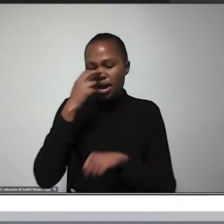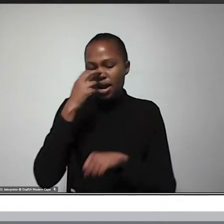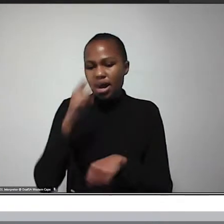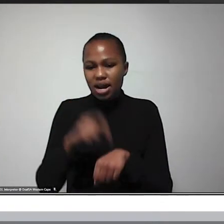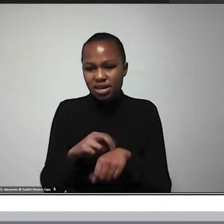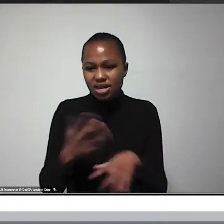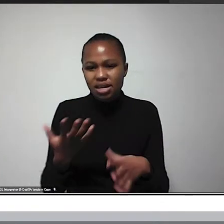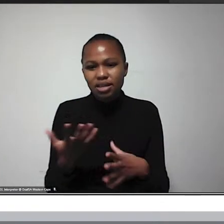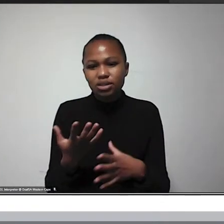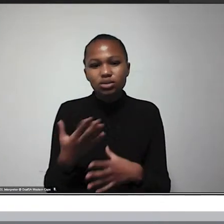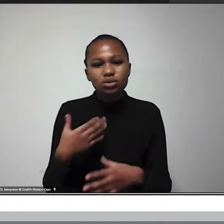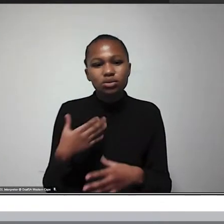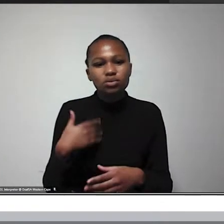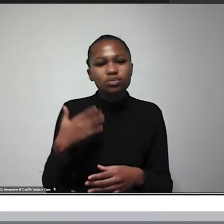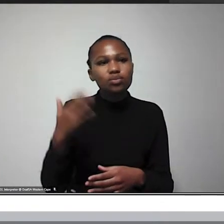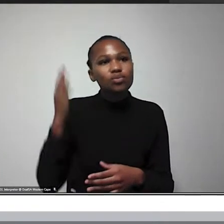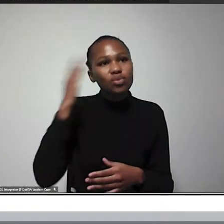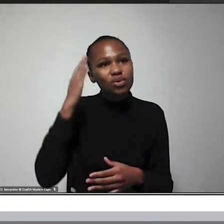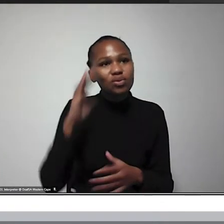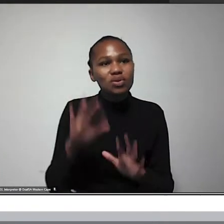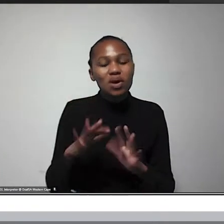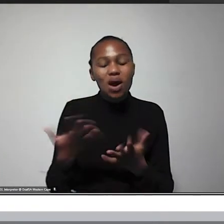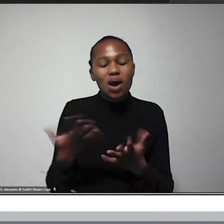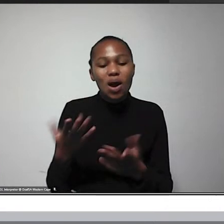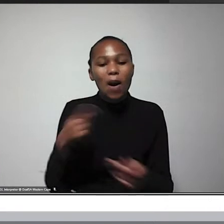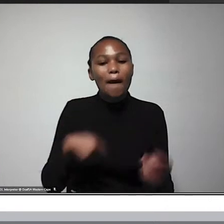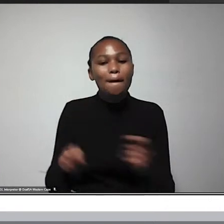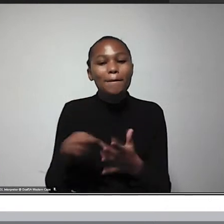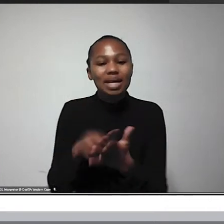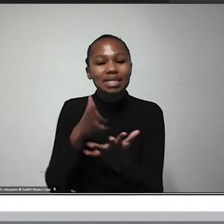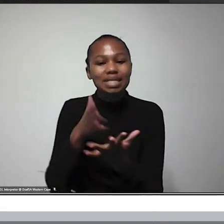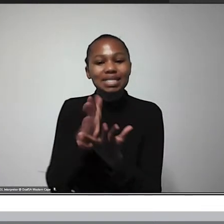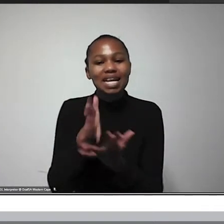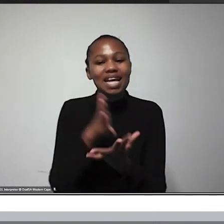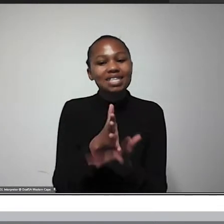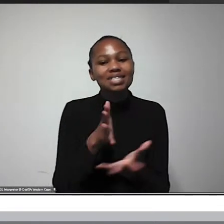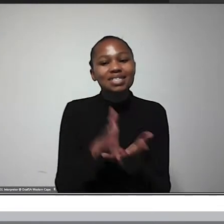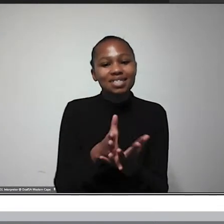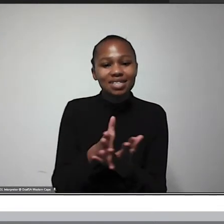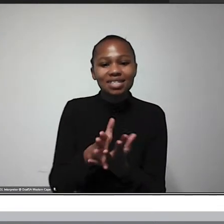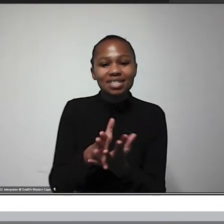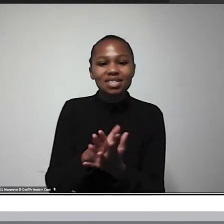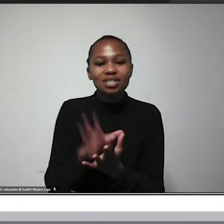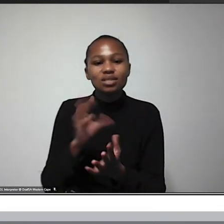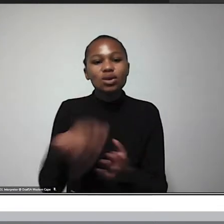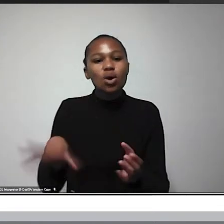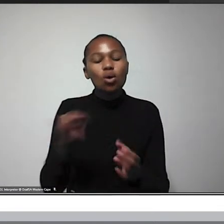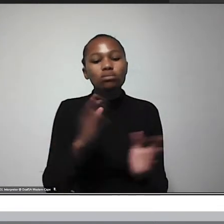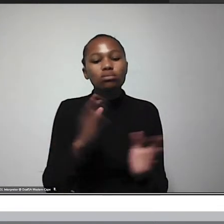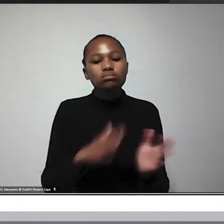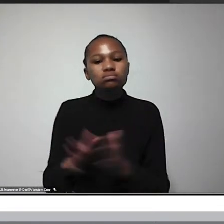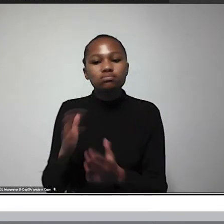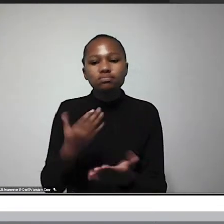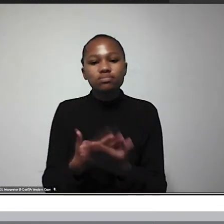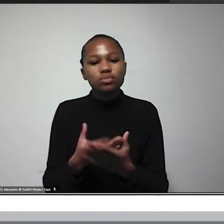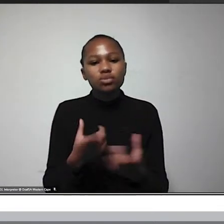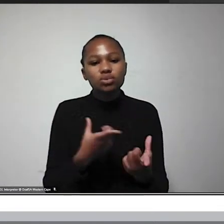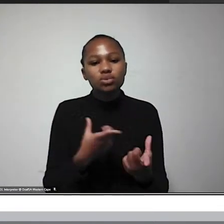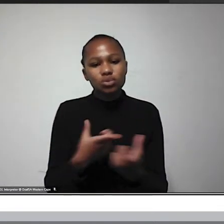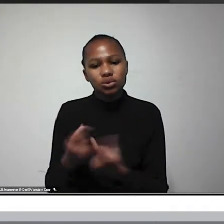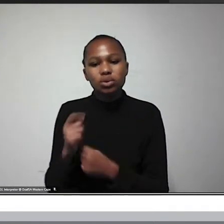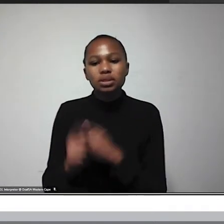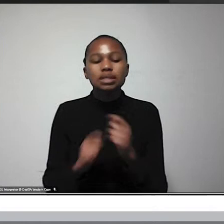I need to know how do I quote, or it's market access, or etc. So there's a whole range of aspects you have to look at in terms of making